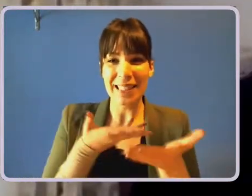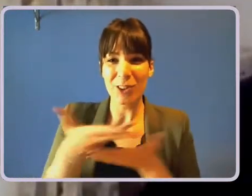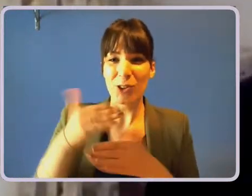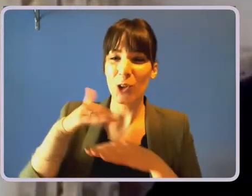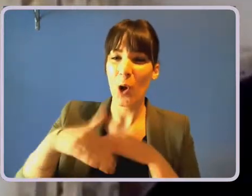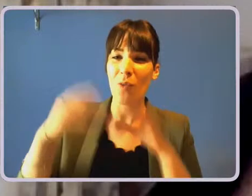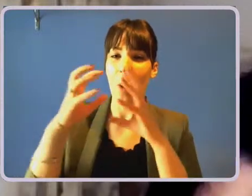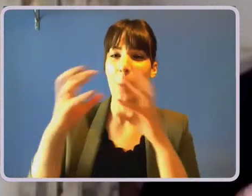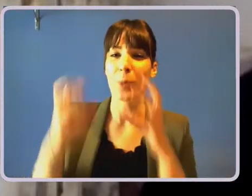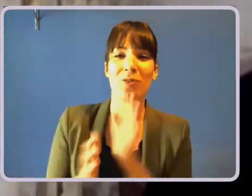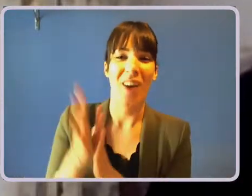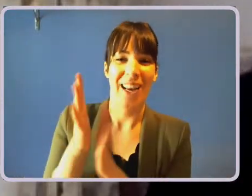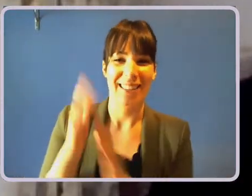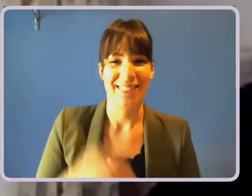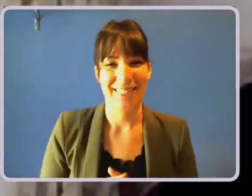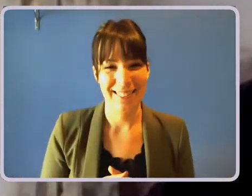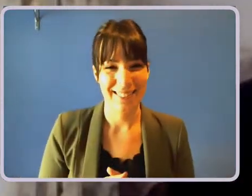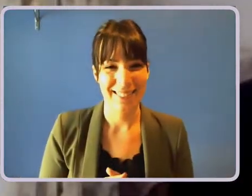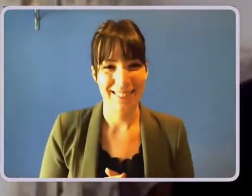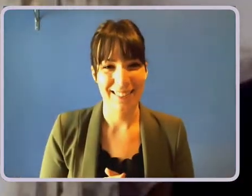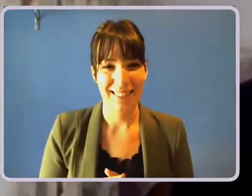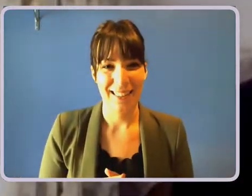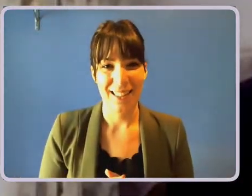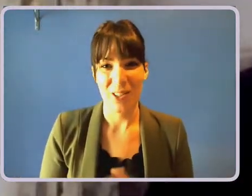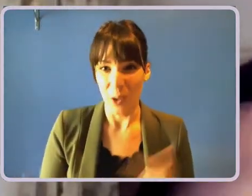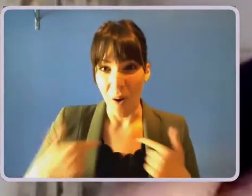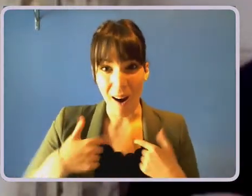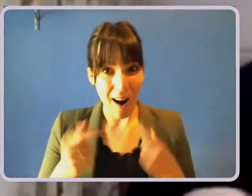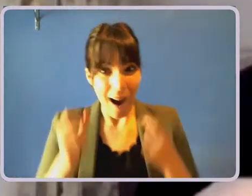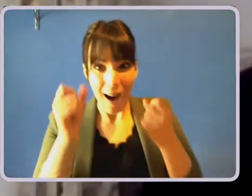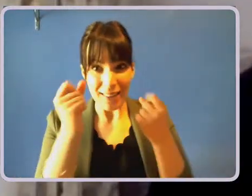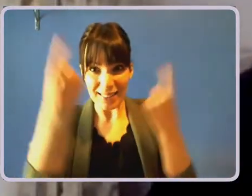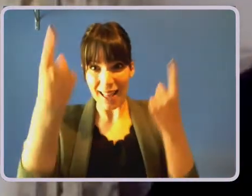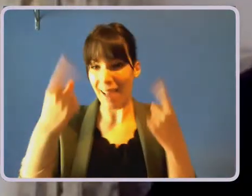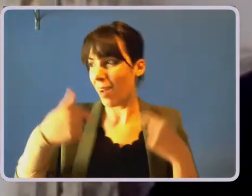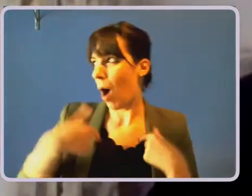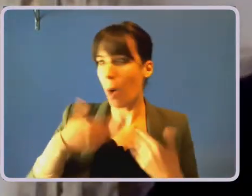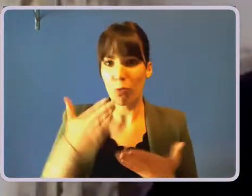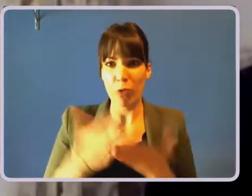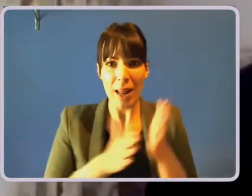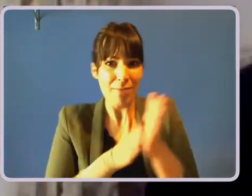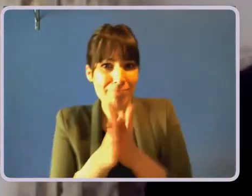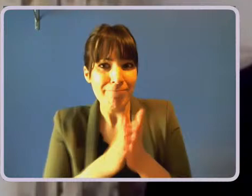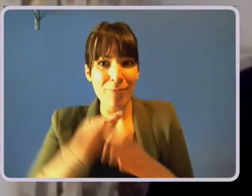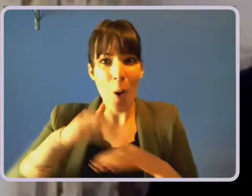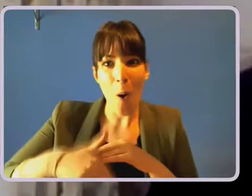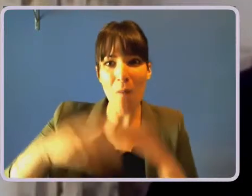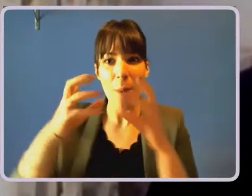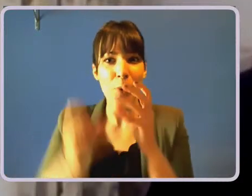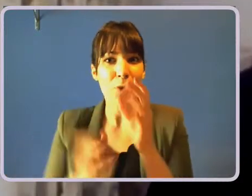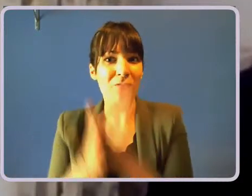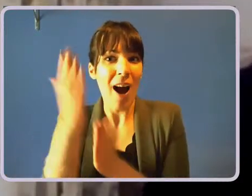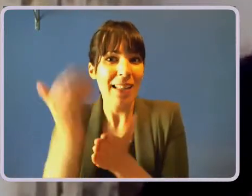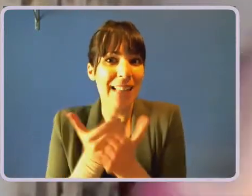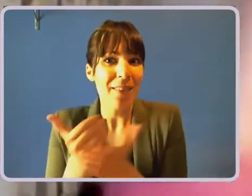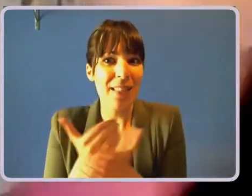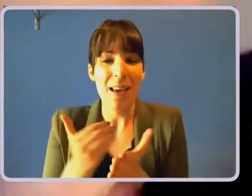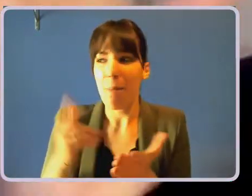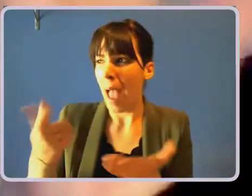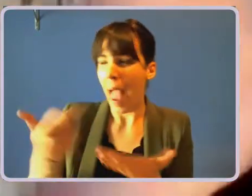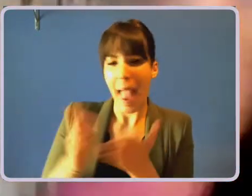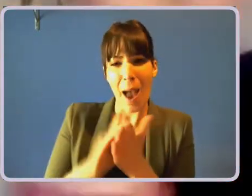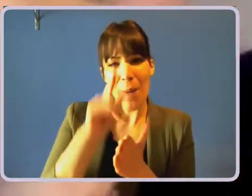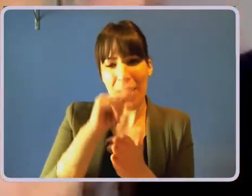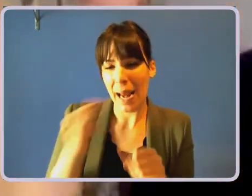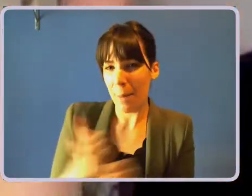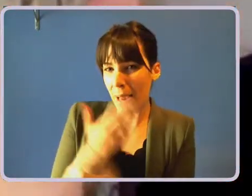get it, I'm sort of marinated in it around bushfire safety, but how do I get others, I think, excited about bushfire when we're